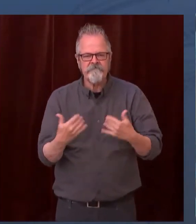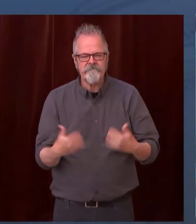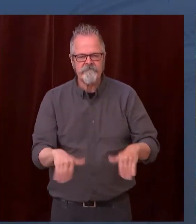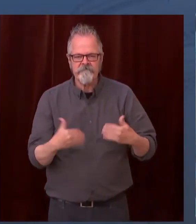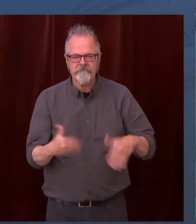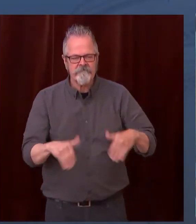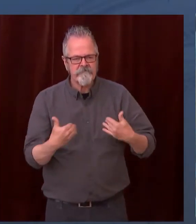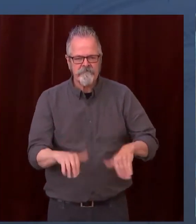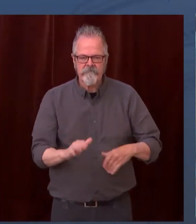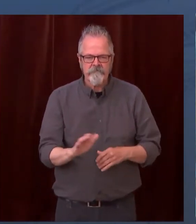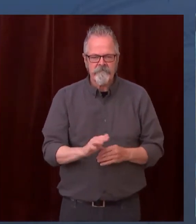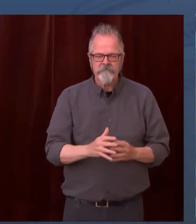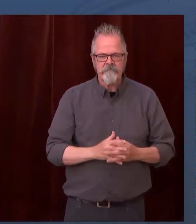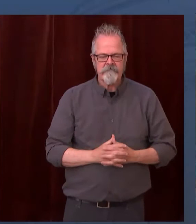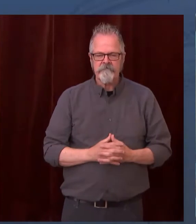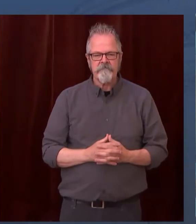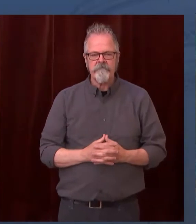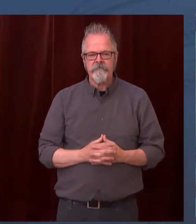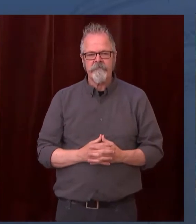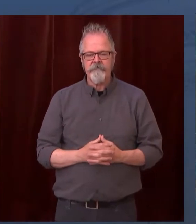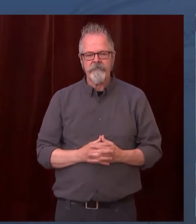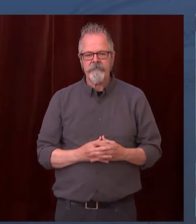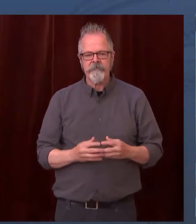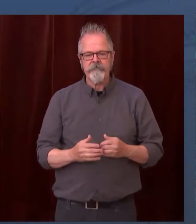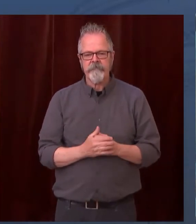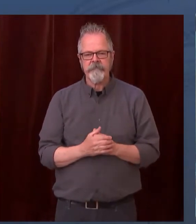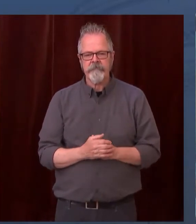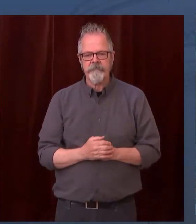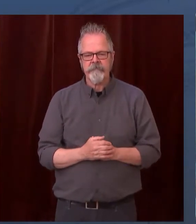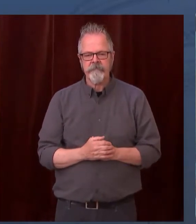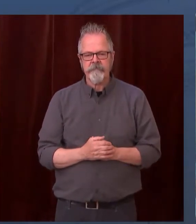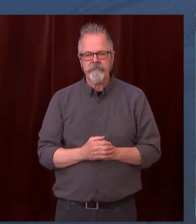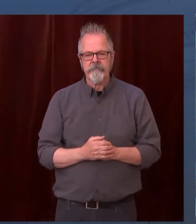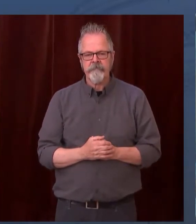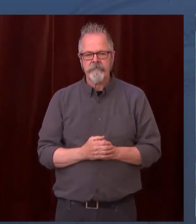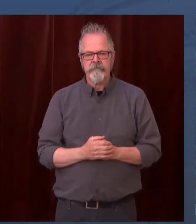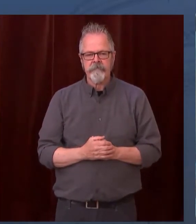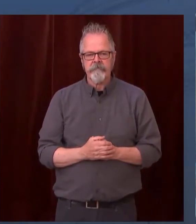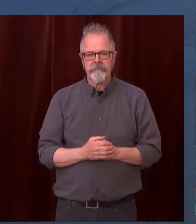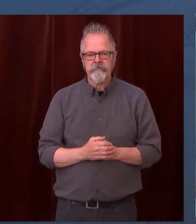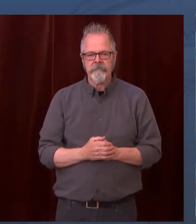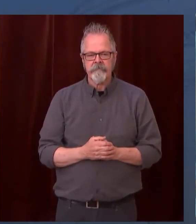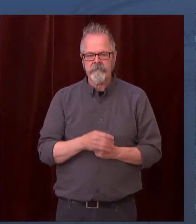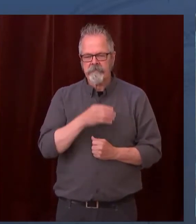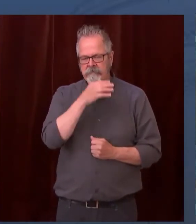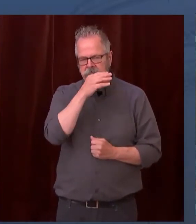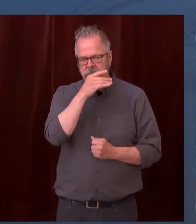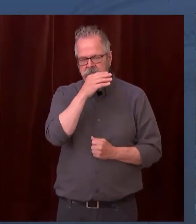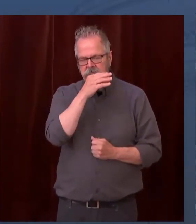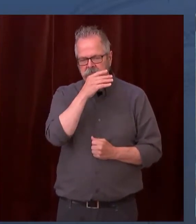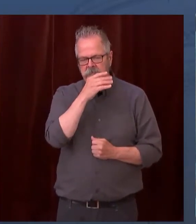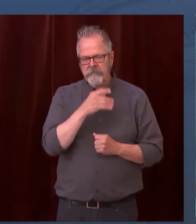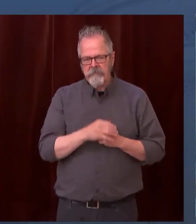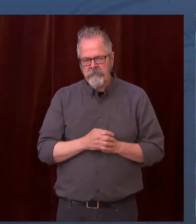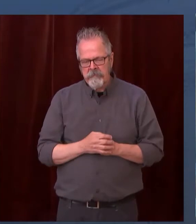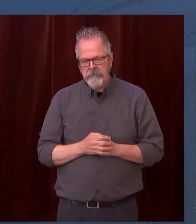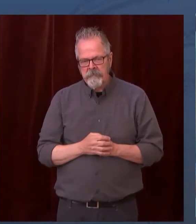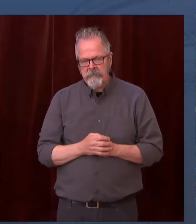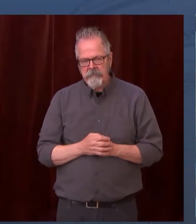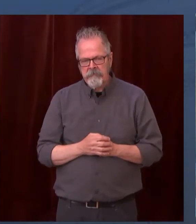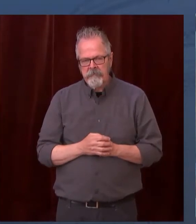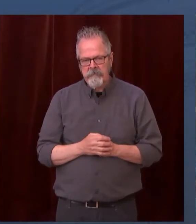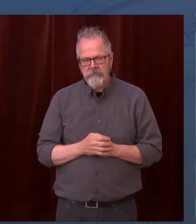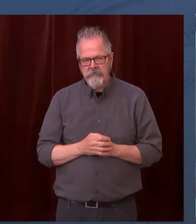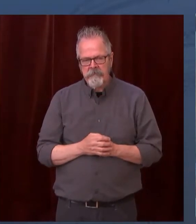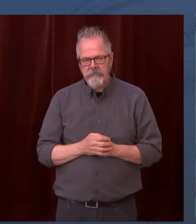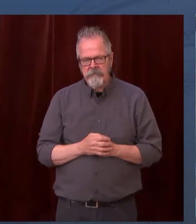After the Board of Health in these communities and county commissioners take action, these counties will be allowed to move to a modified phase 1,